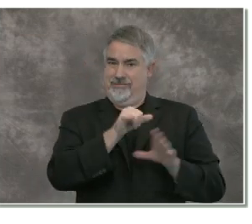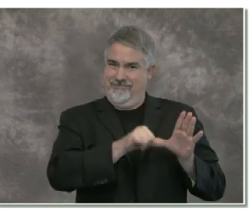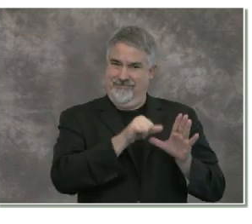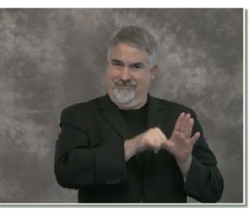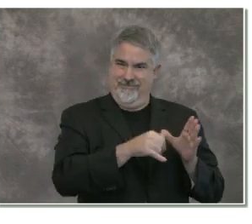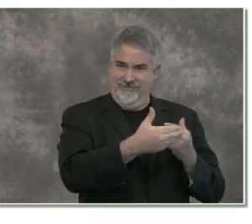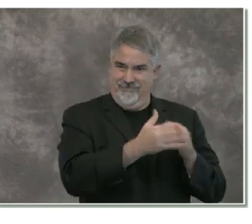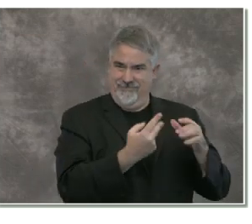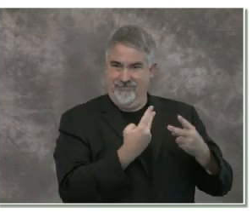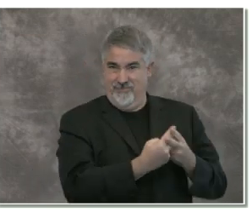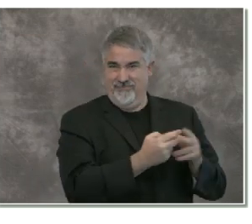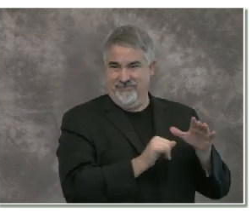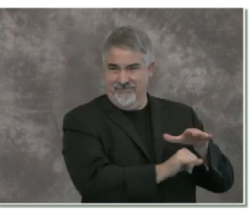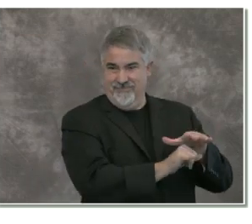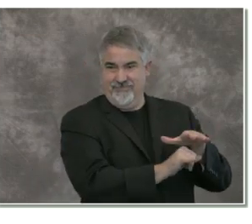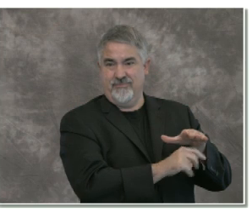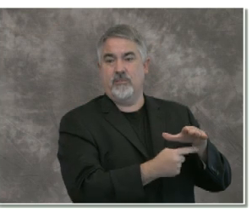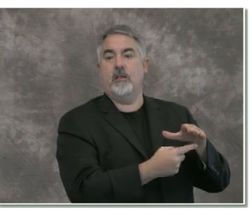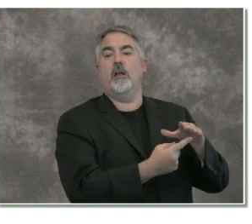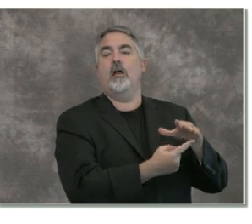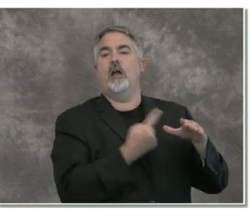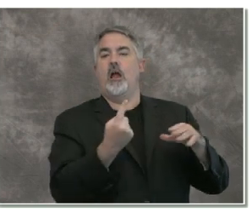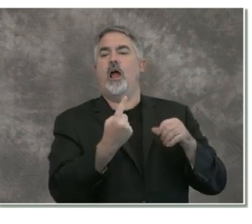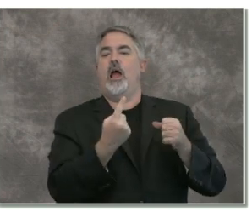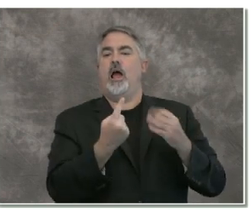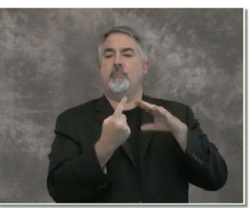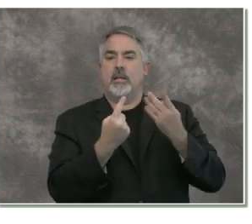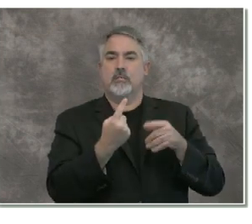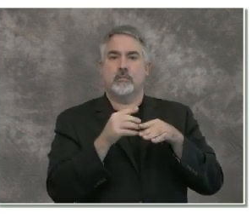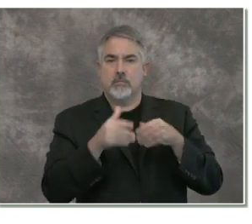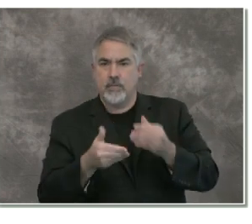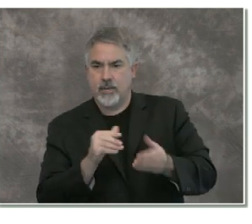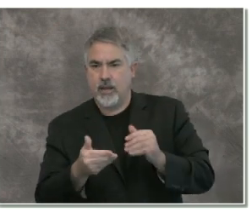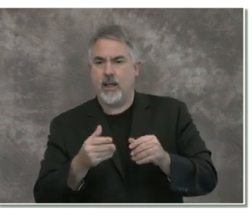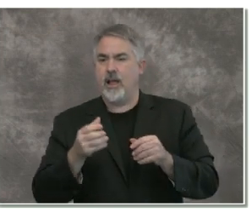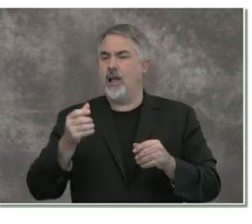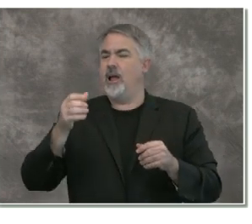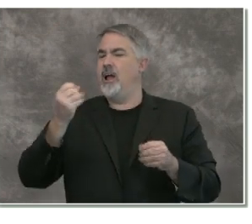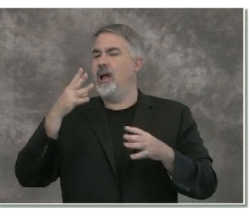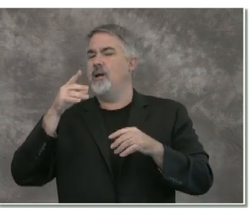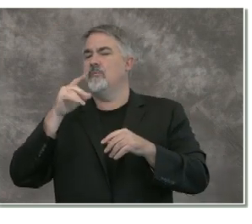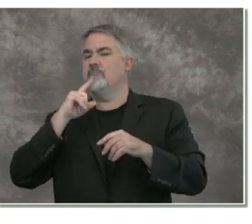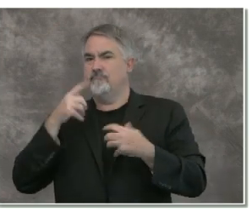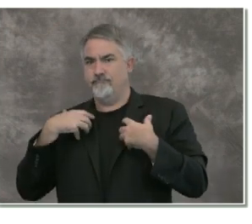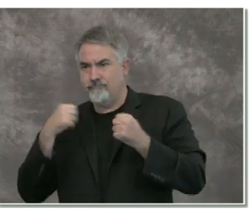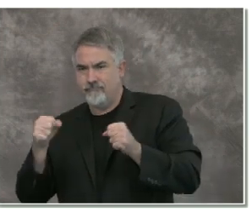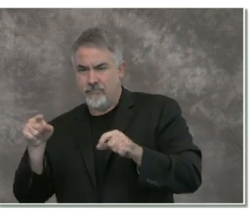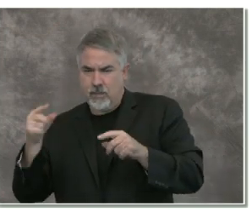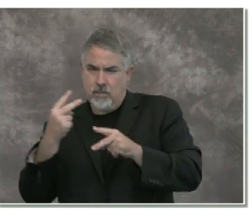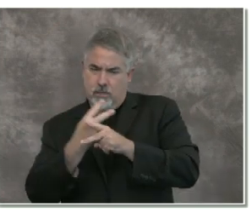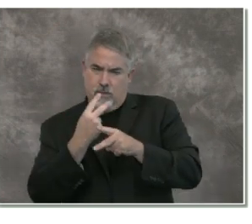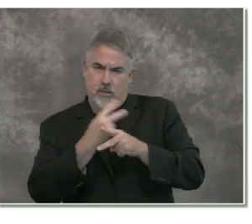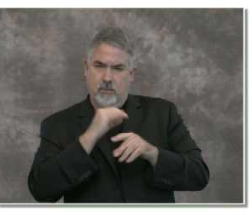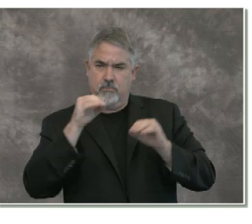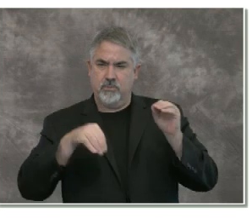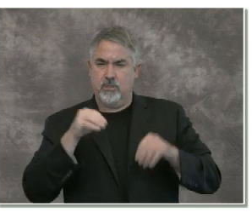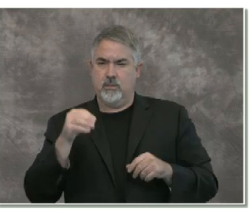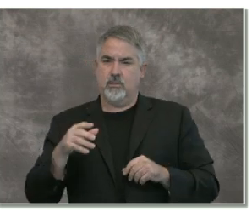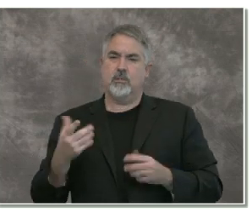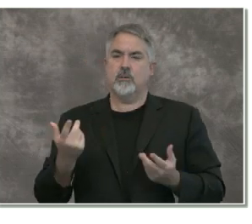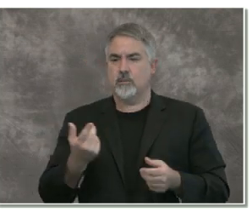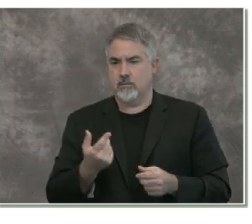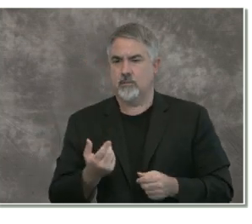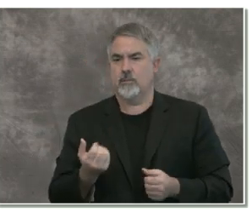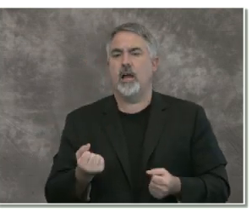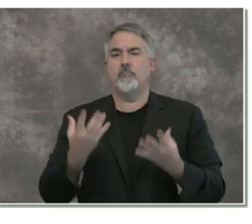subtract any loss of life, and post an estimated recovery. But you can see there at 201. Yesterday in our